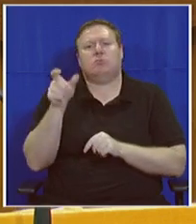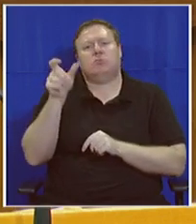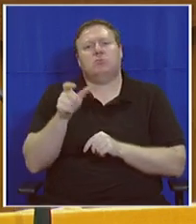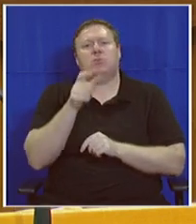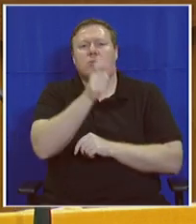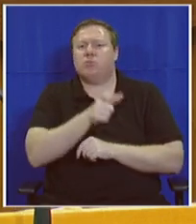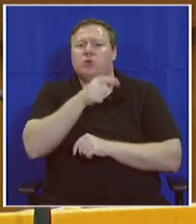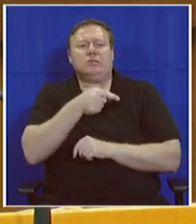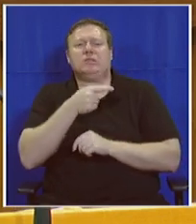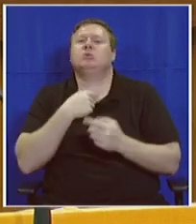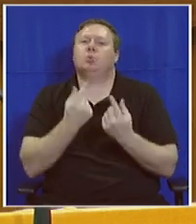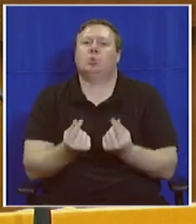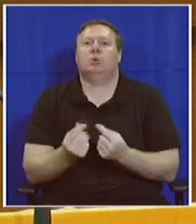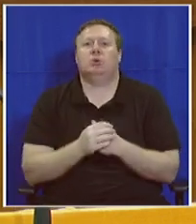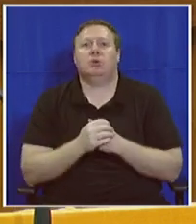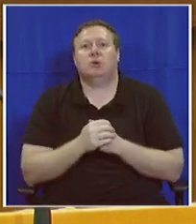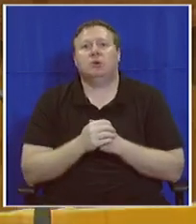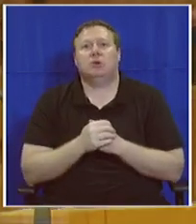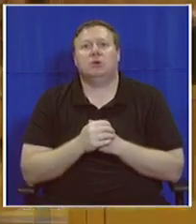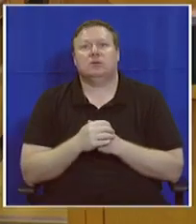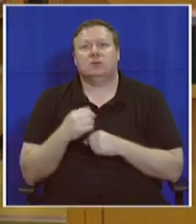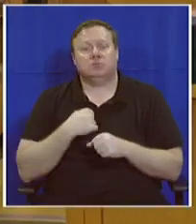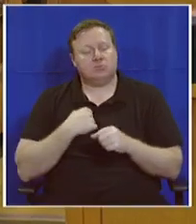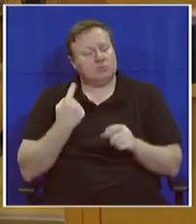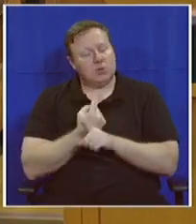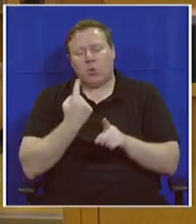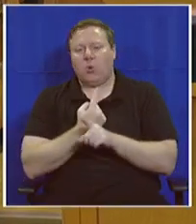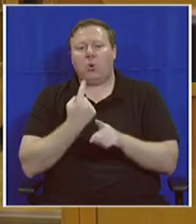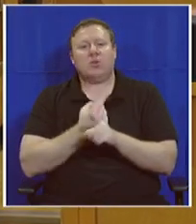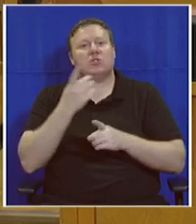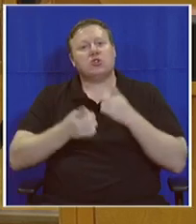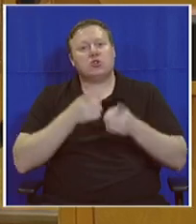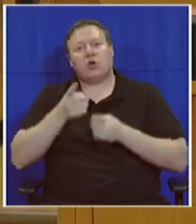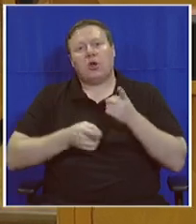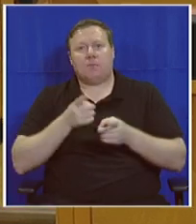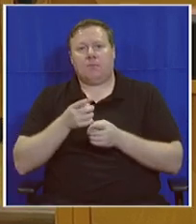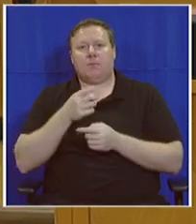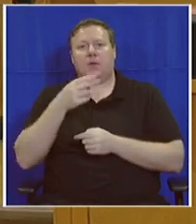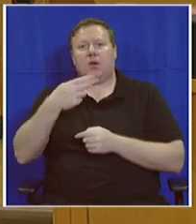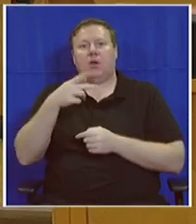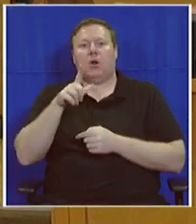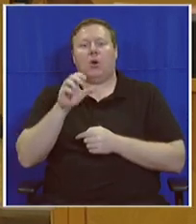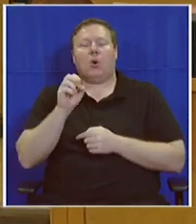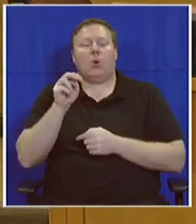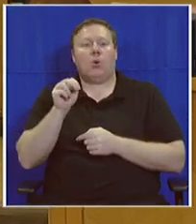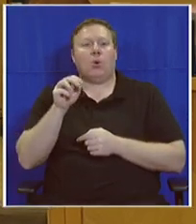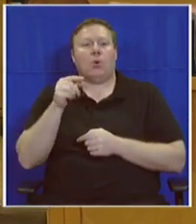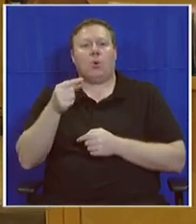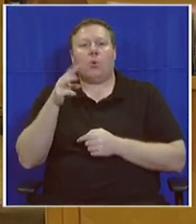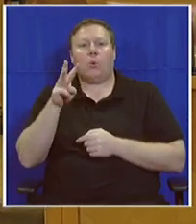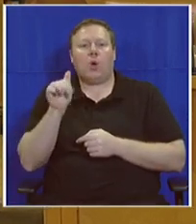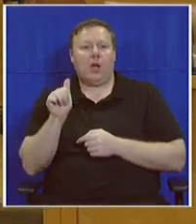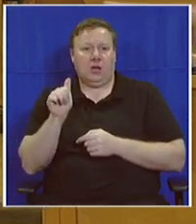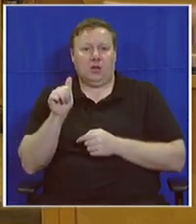You know, I always describe her as having madness like me. I'm a little